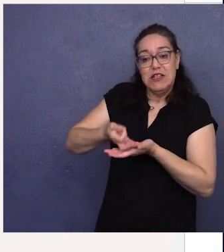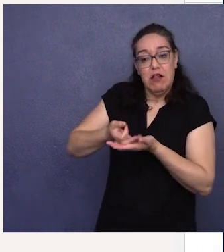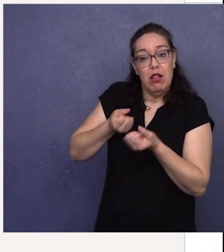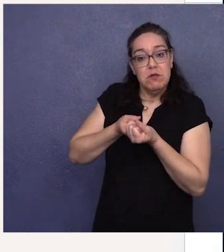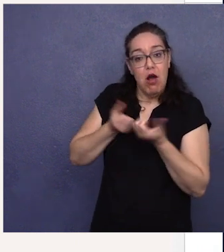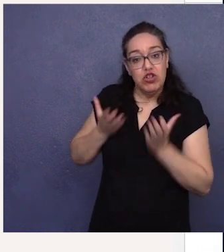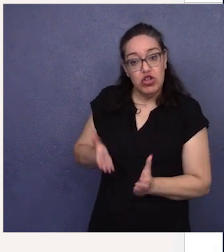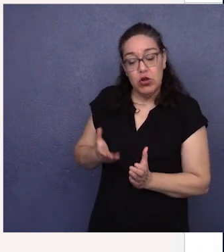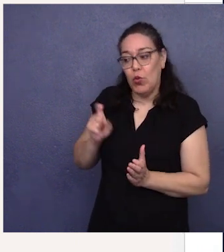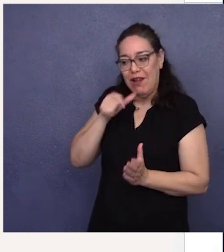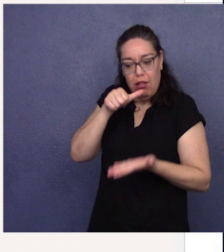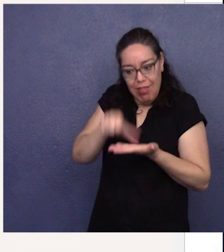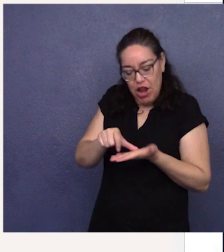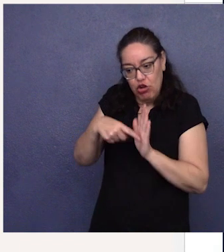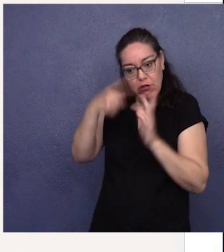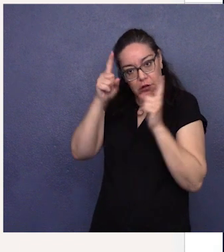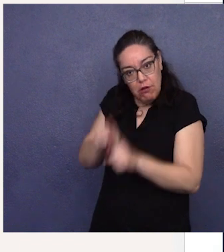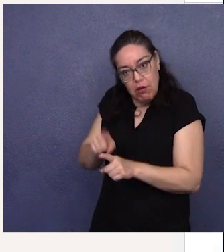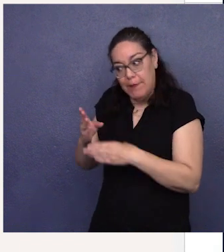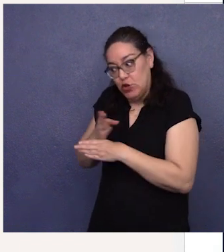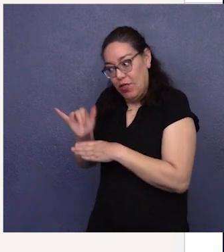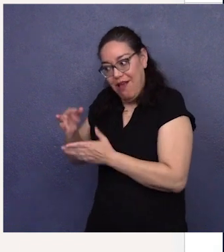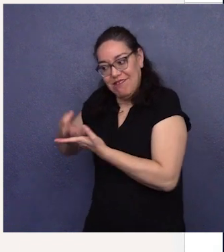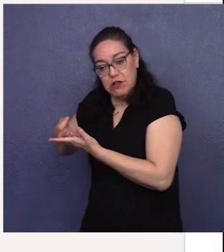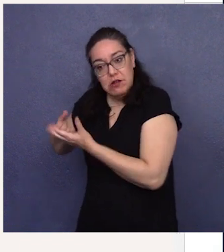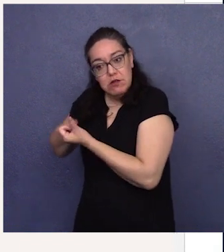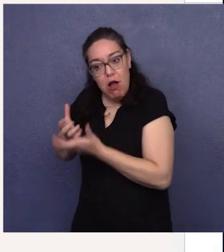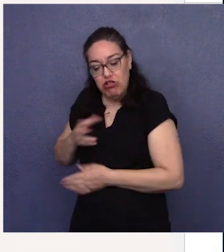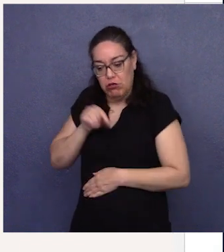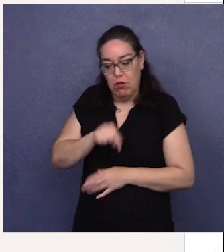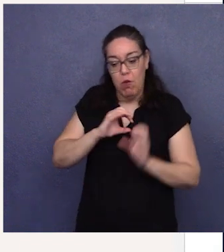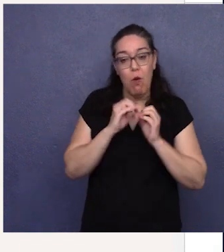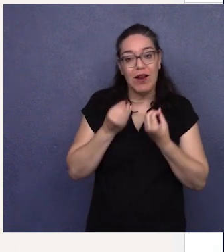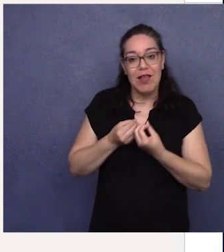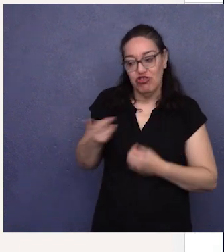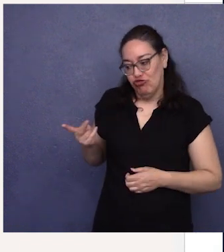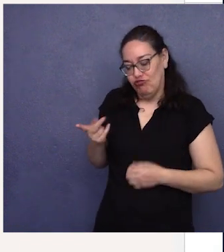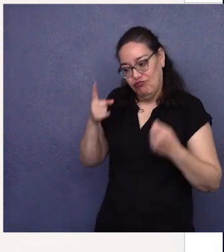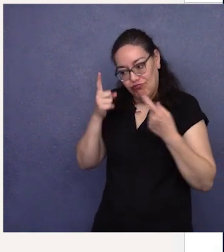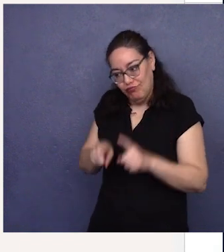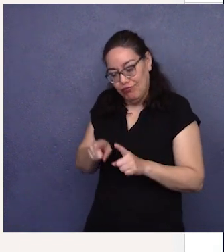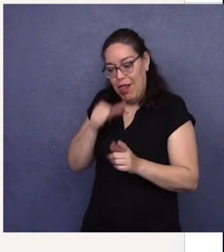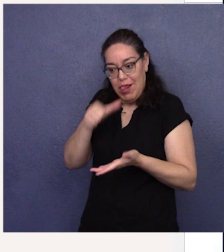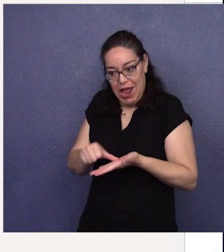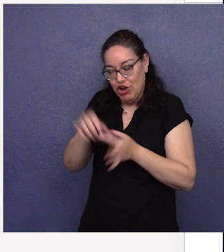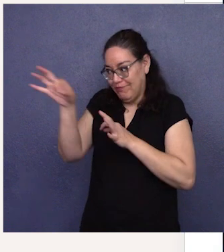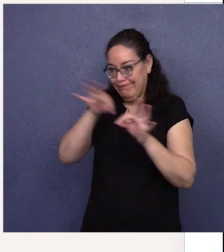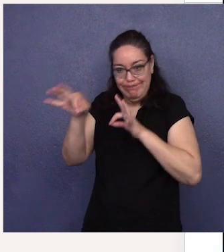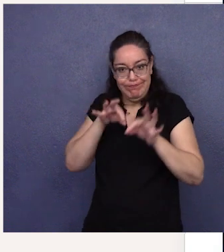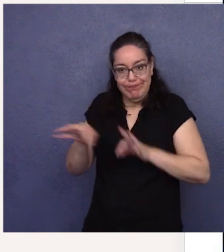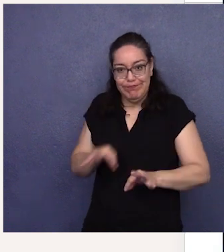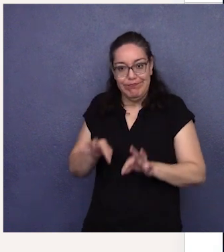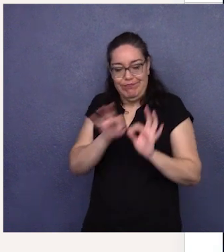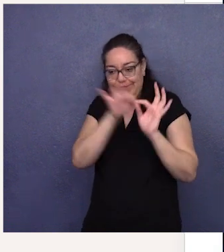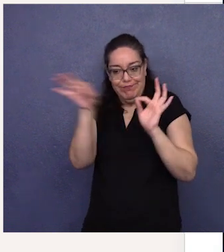of agreement between the fiscal sponsor and the organization, so that it could be spelled out in